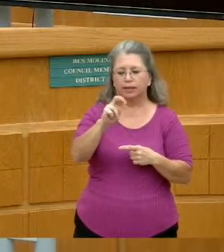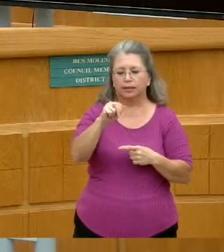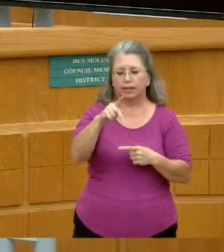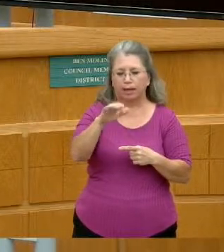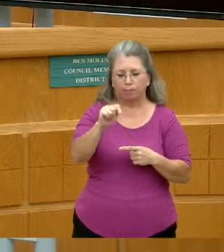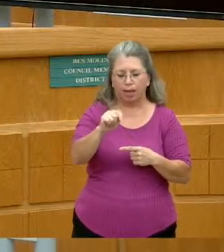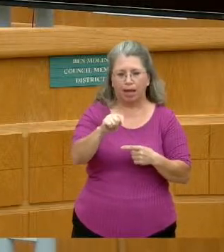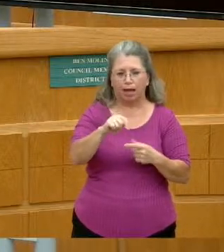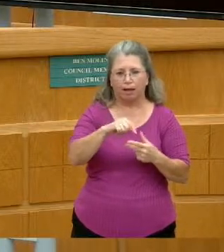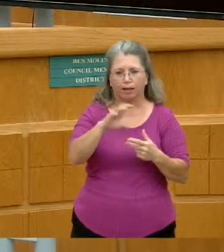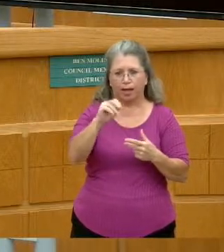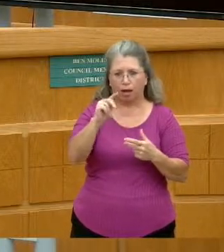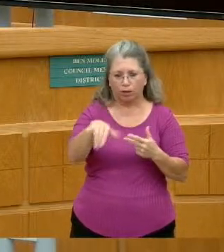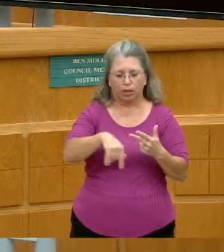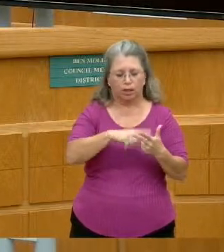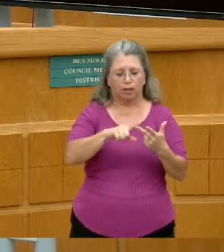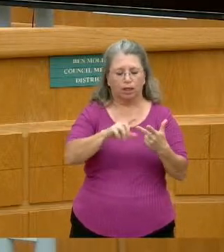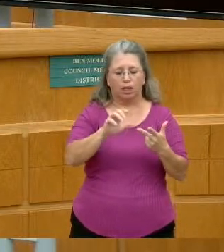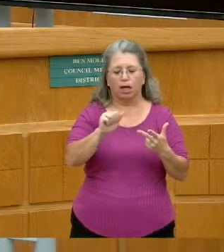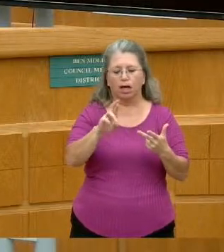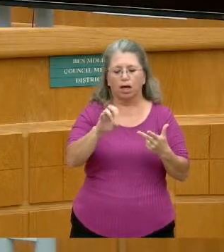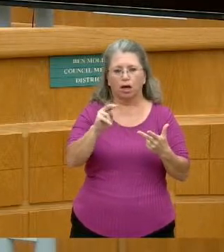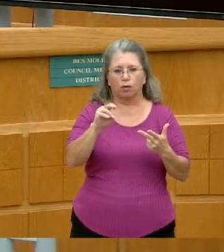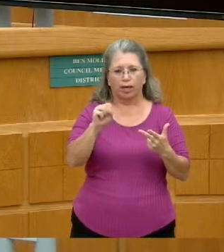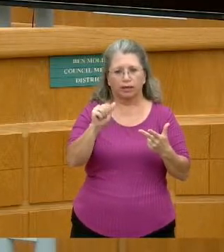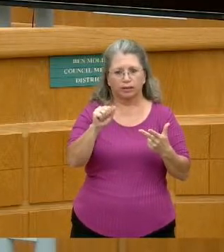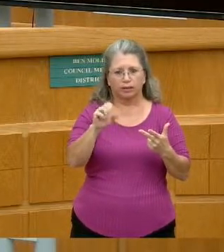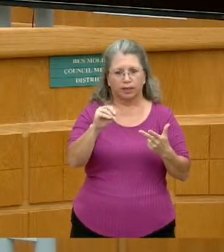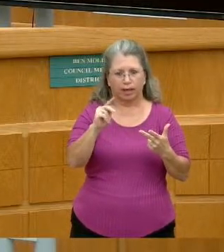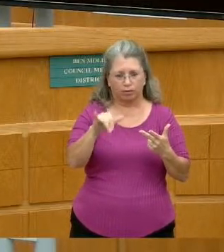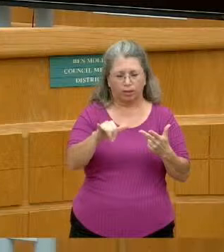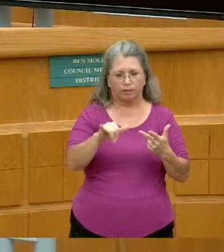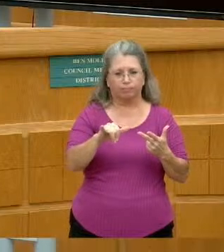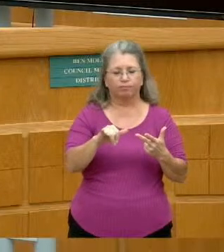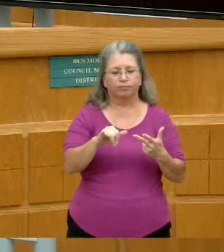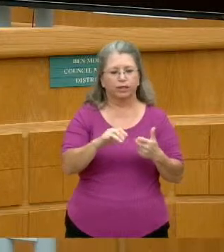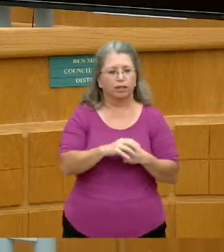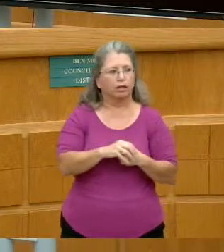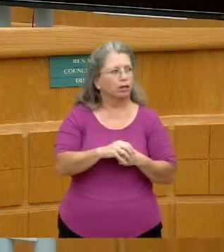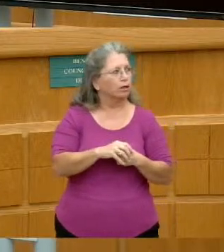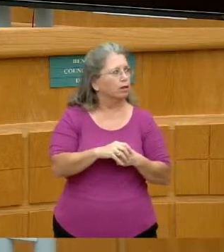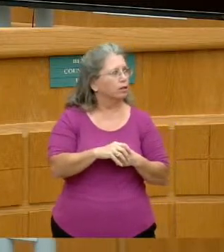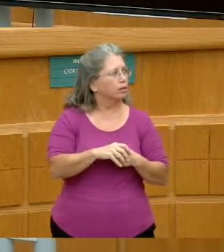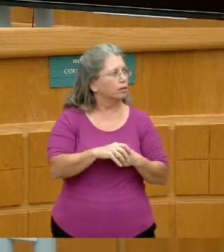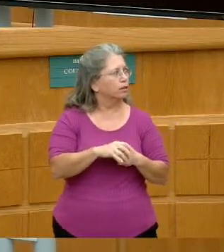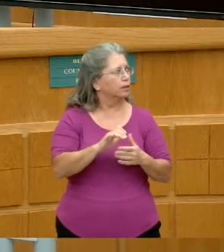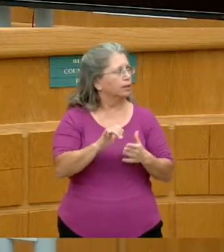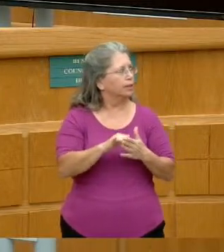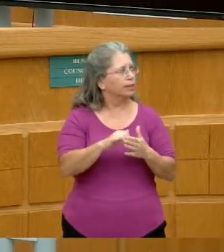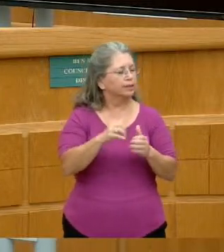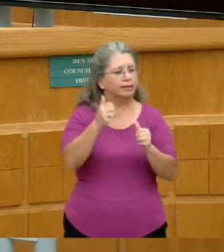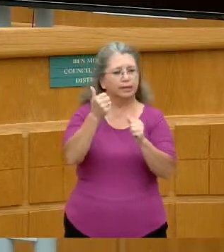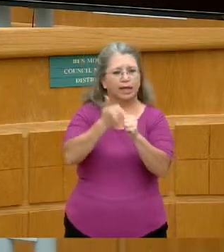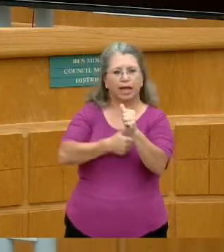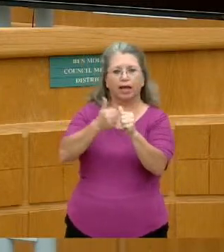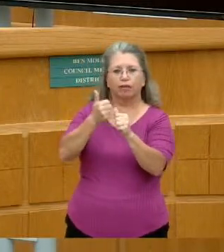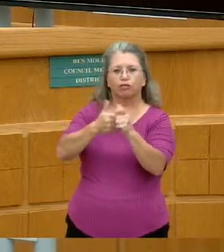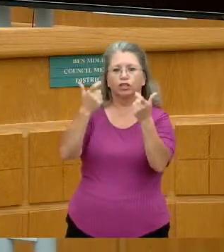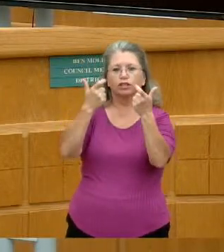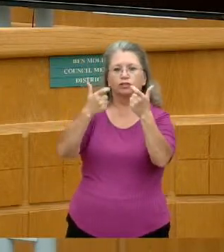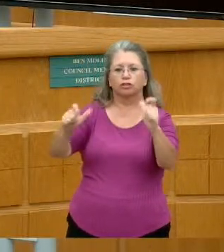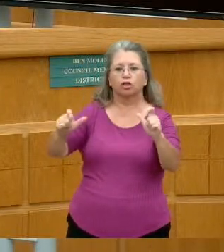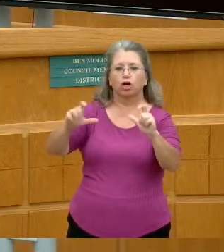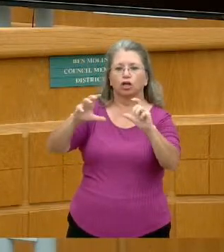And you can see that some of these different places will include multiple counties. Now this is every single metropolitan area